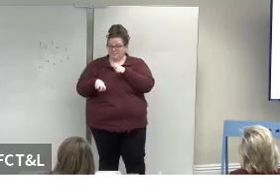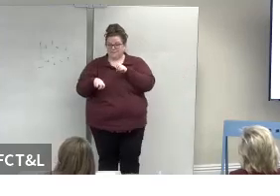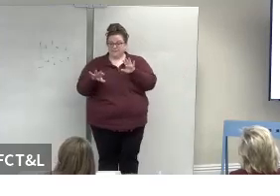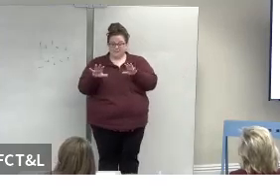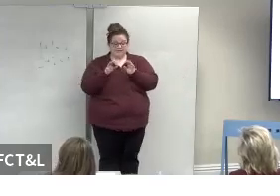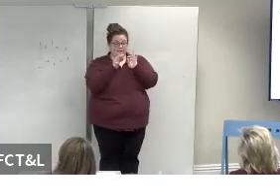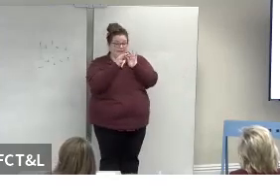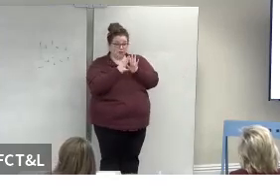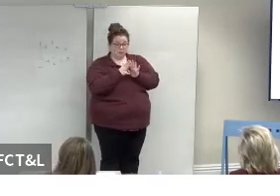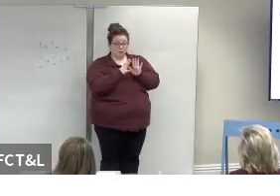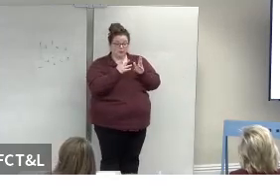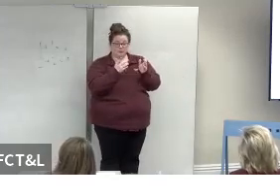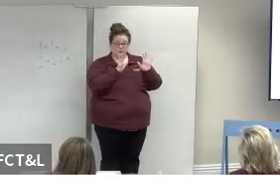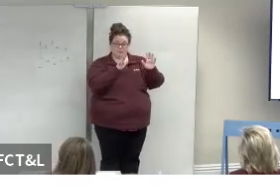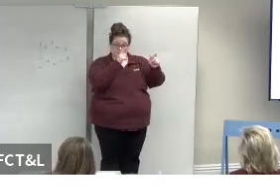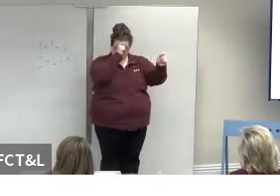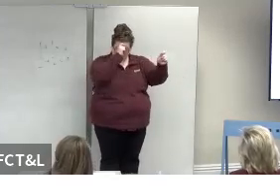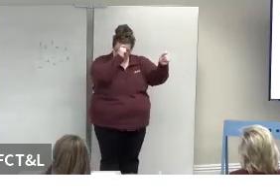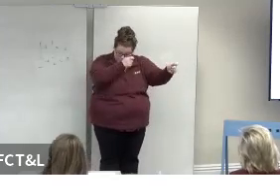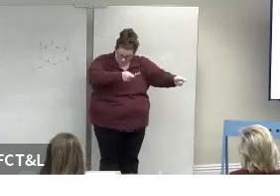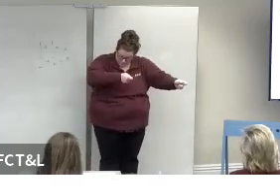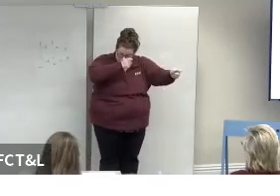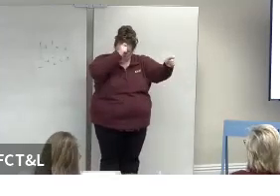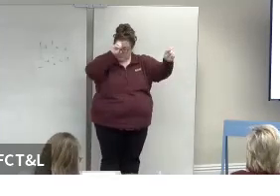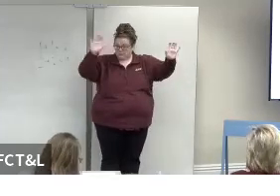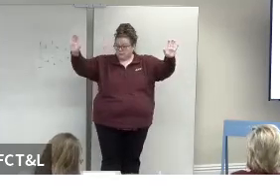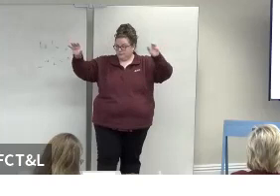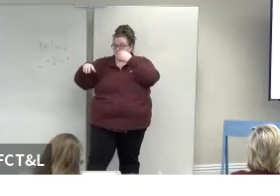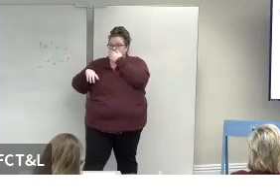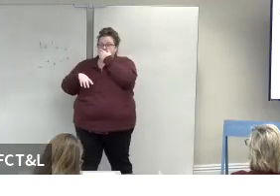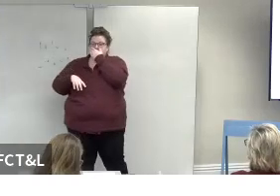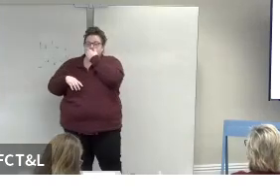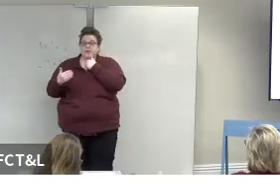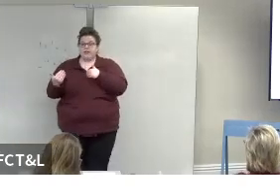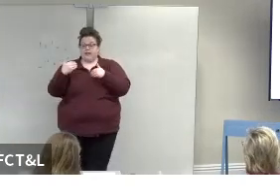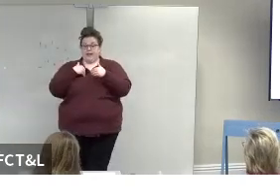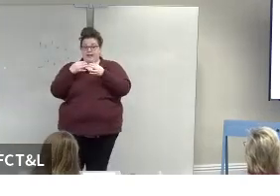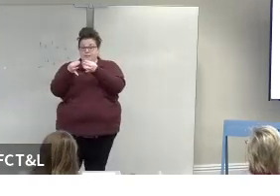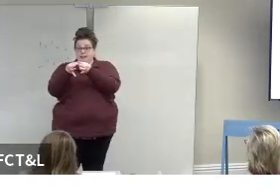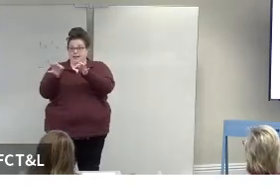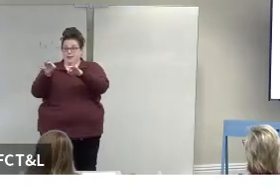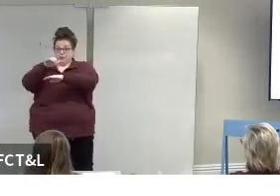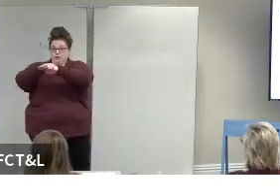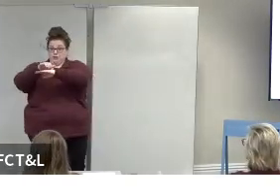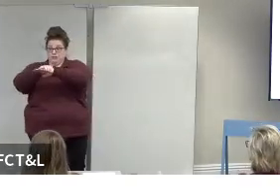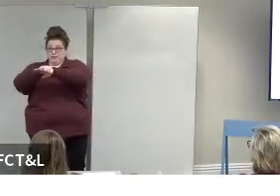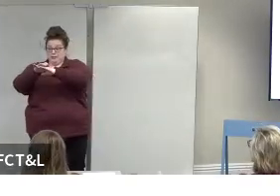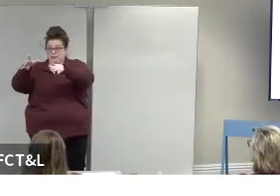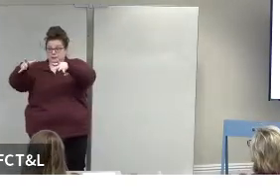Okay, so this one, it can be tough. Interpreters, hats off to you, honestly,